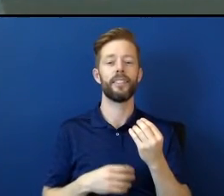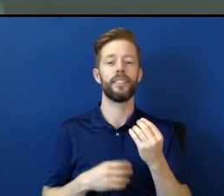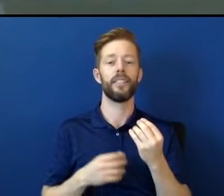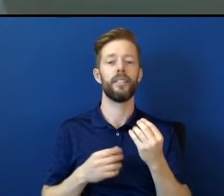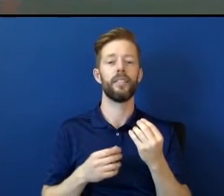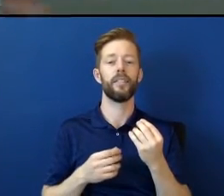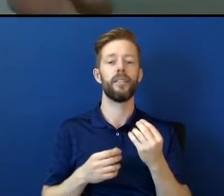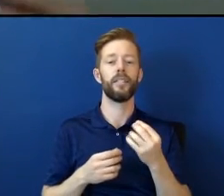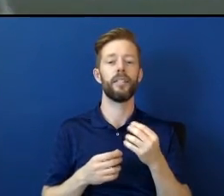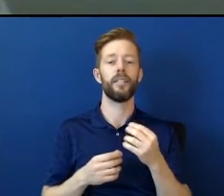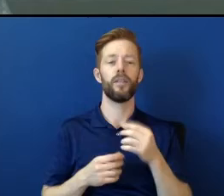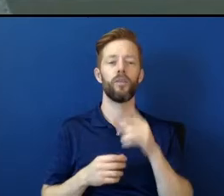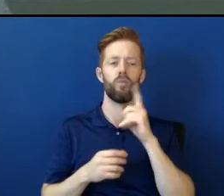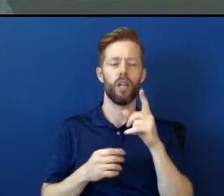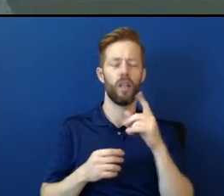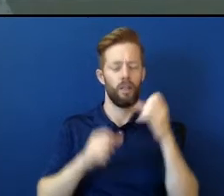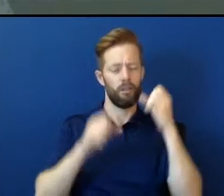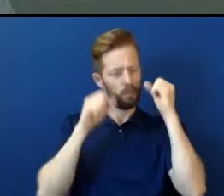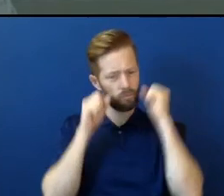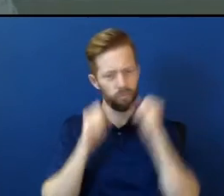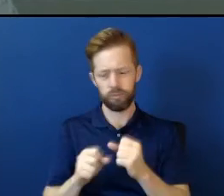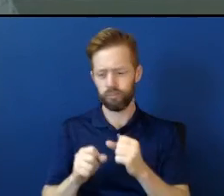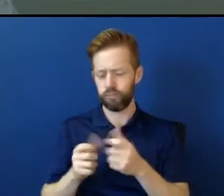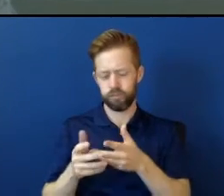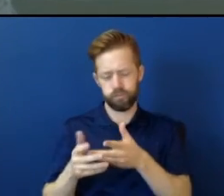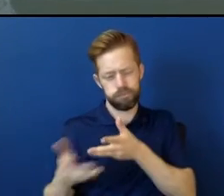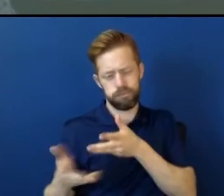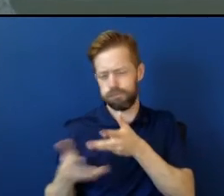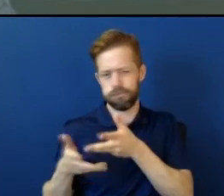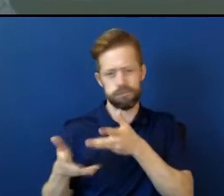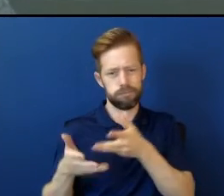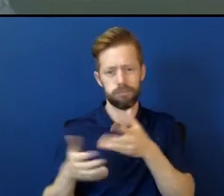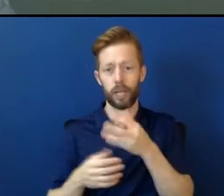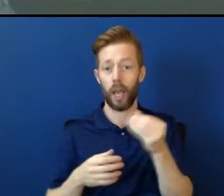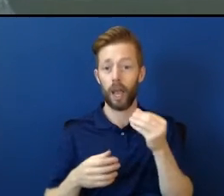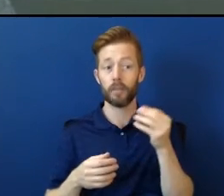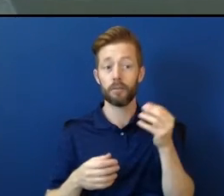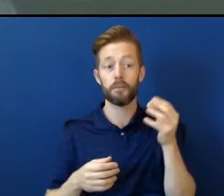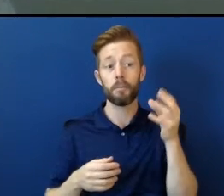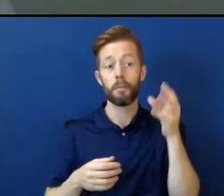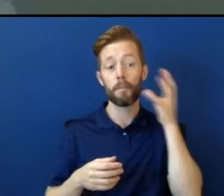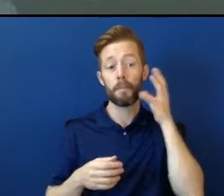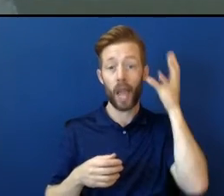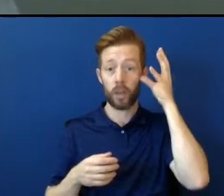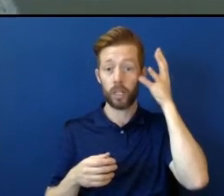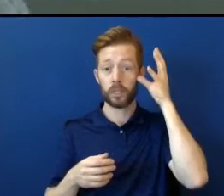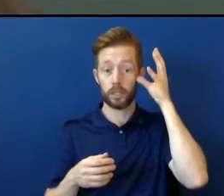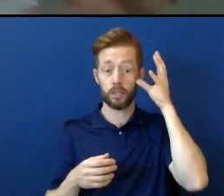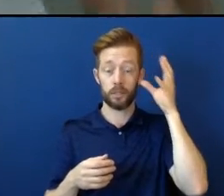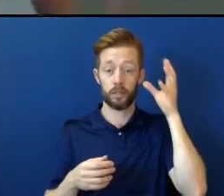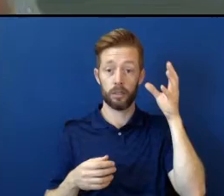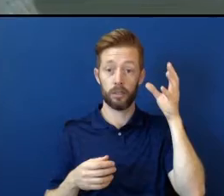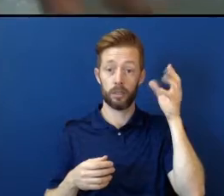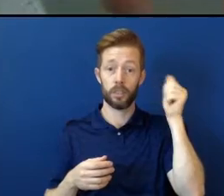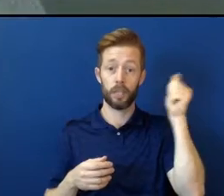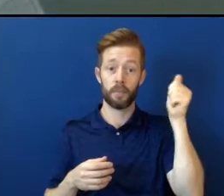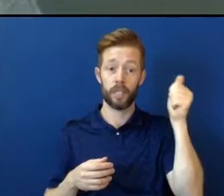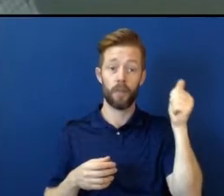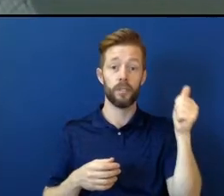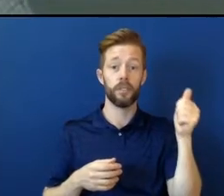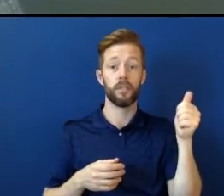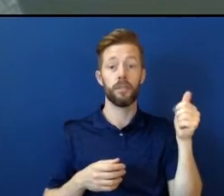it is so interactive that the parents themselves, and to a lesser extent, teachers. I mean,